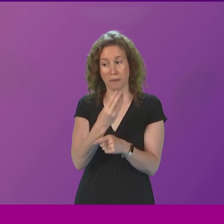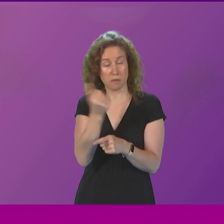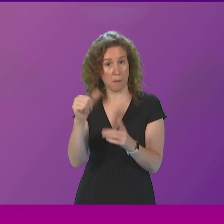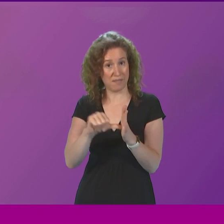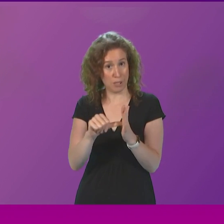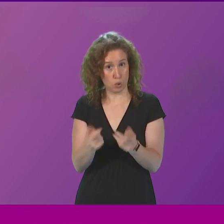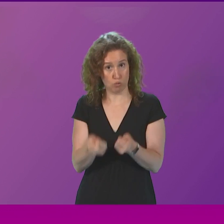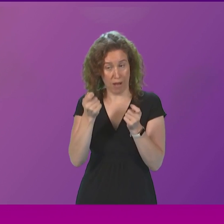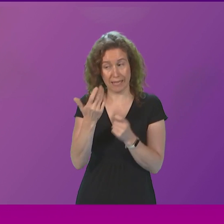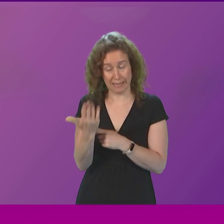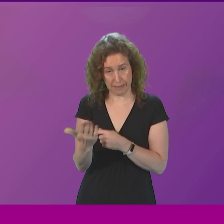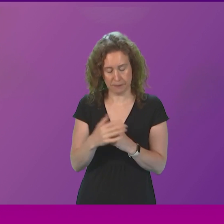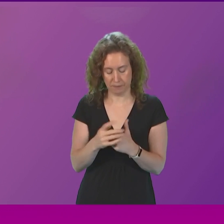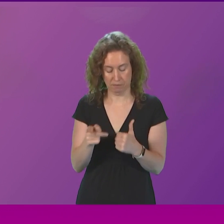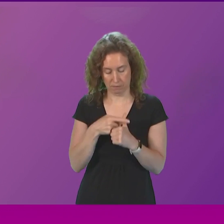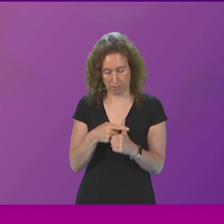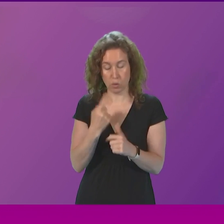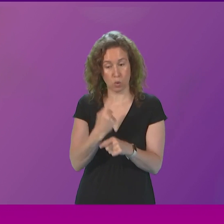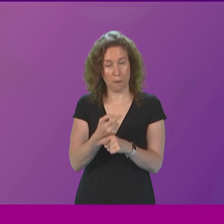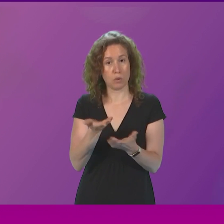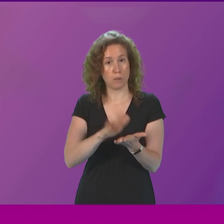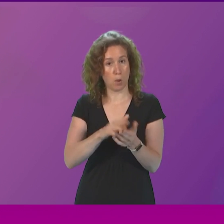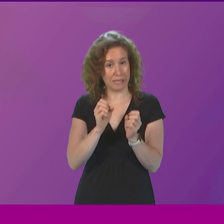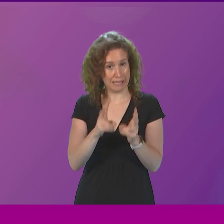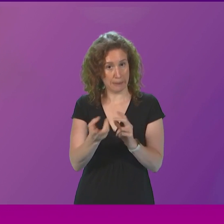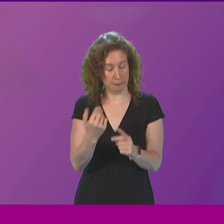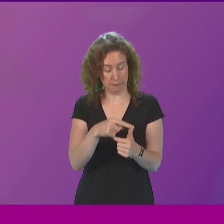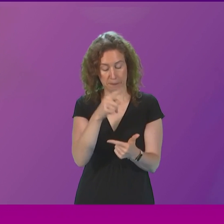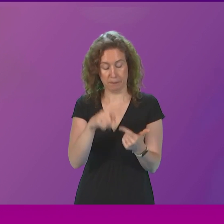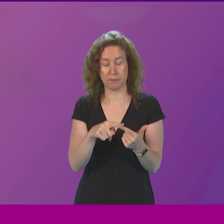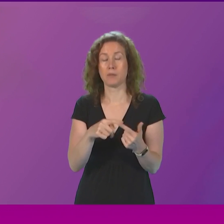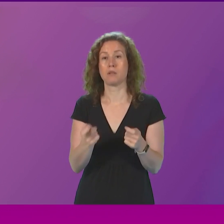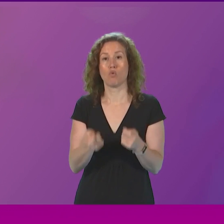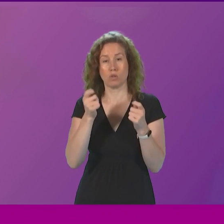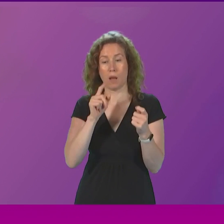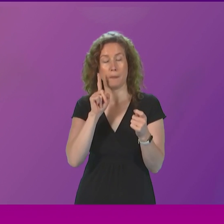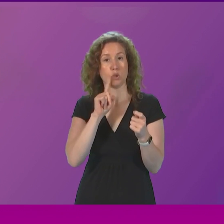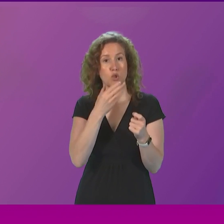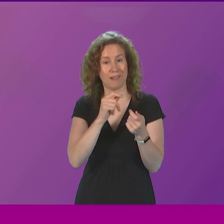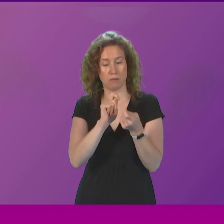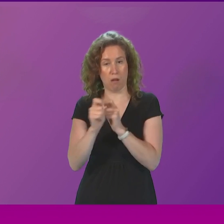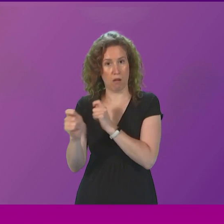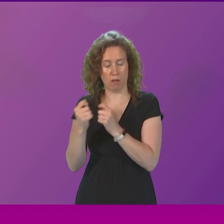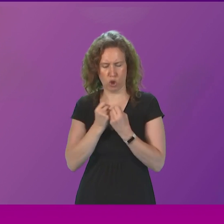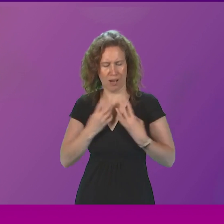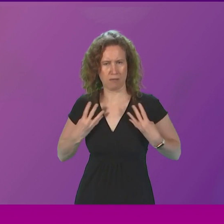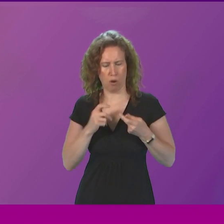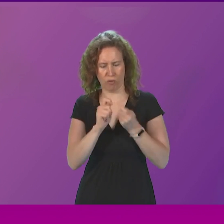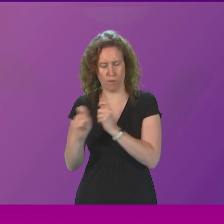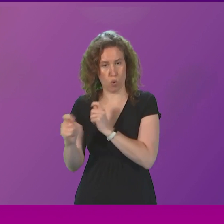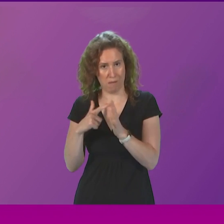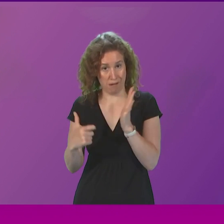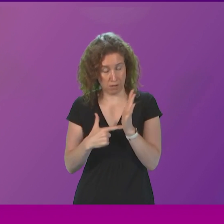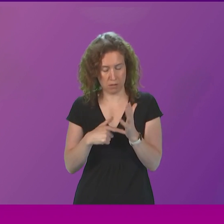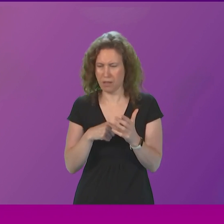Douglas Ross has mentioned. He's mentioned the deposit return scheme. He's mentioned, of course, the Gender Reform Recognition Act. And, of course, on a number